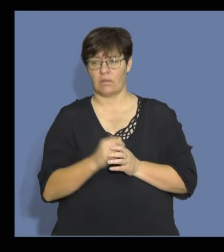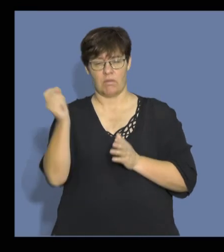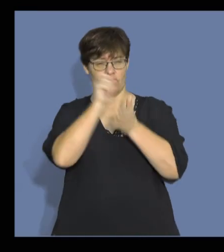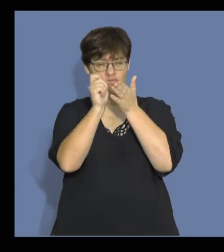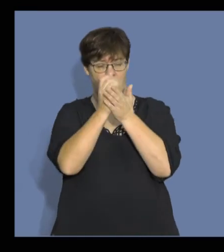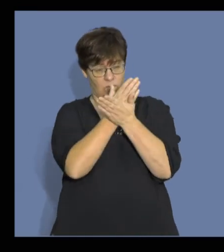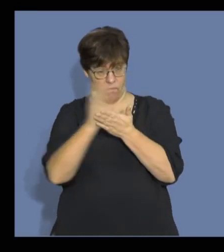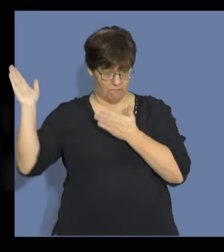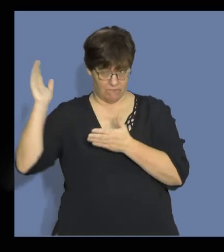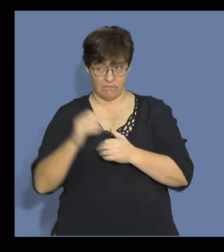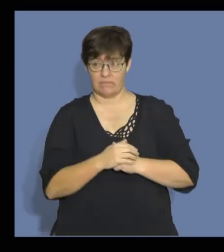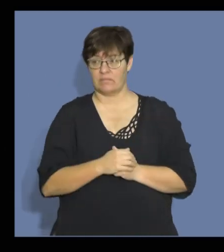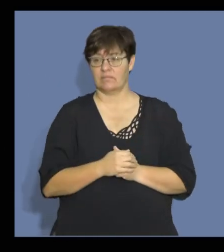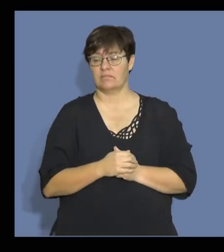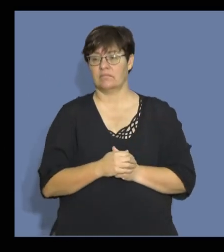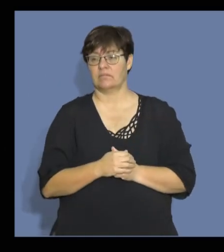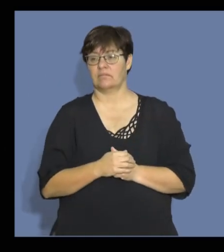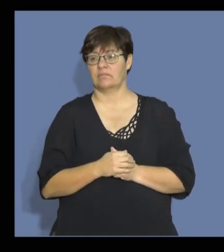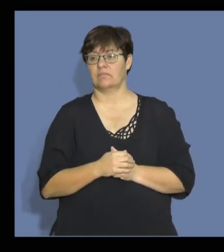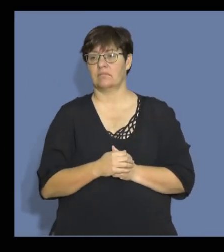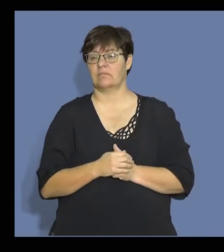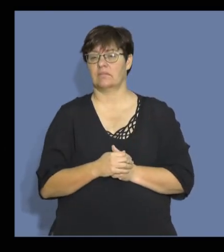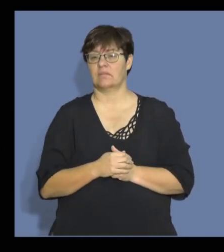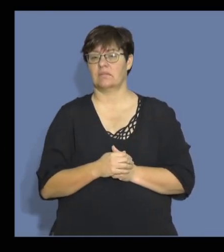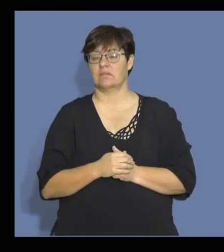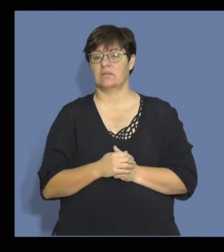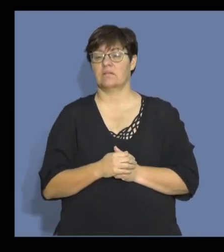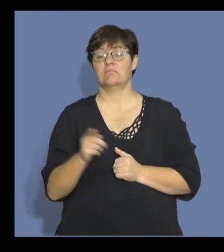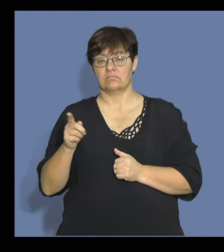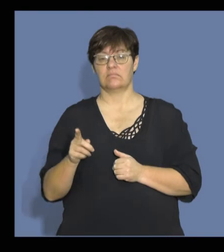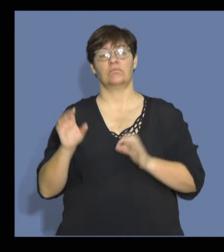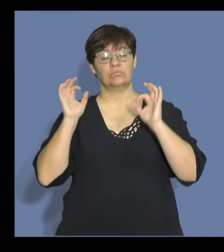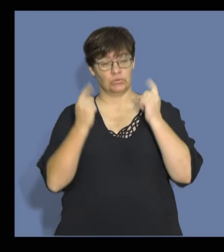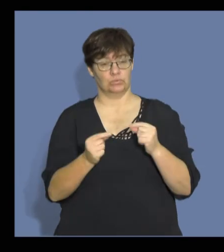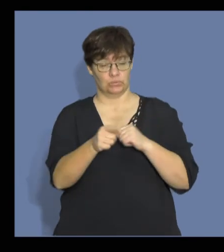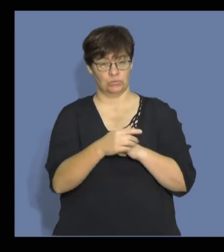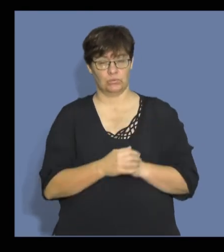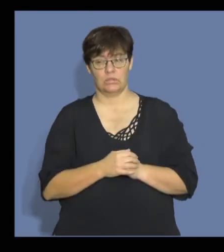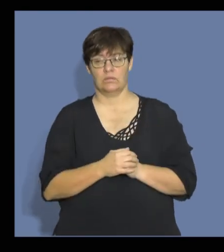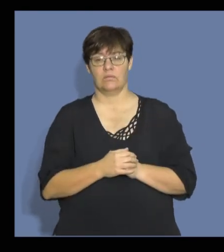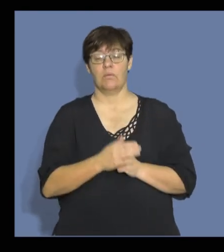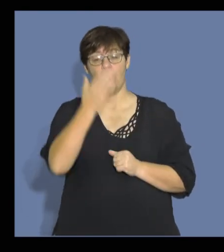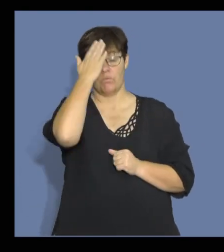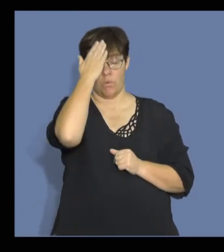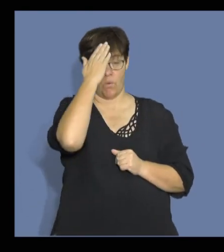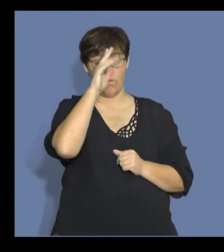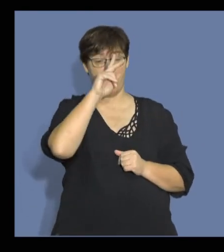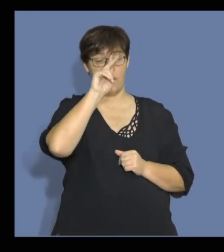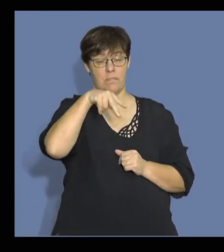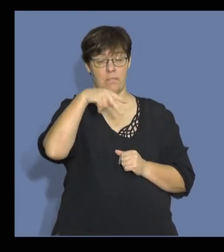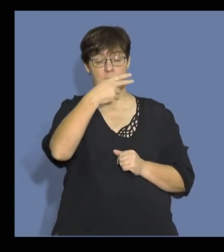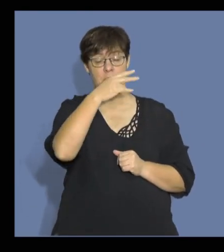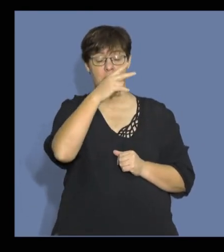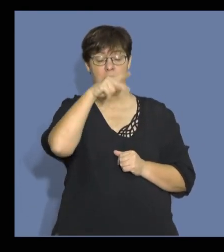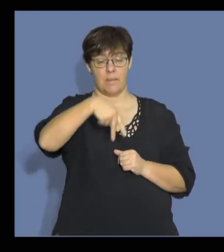the stuff that I've written on the board. And we're going to do exactly that. So I know that Pythagoras